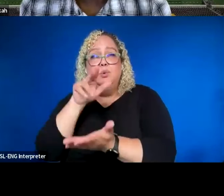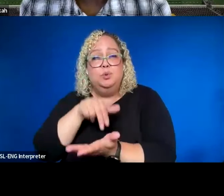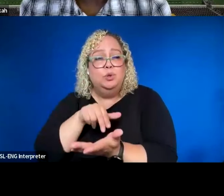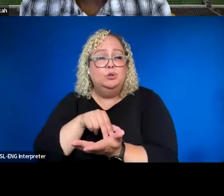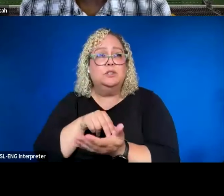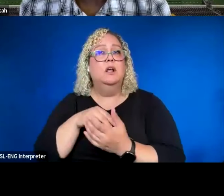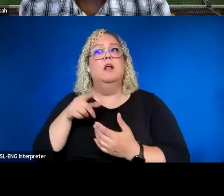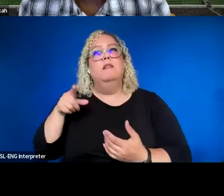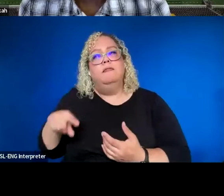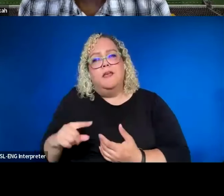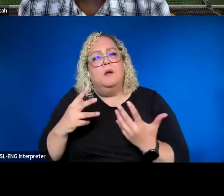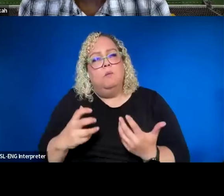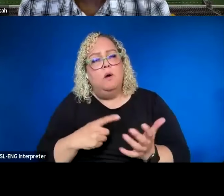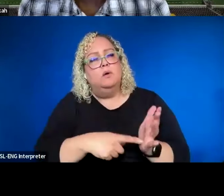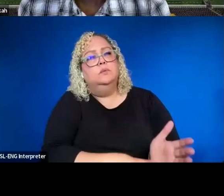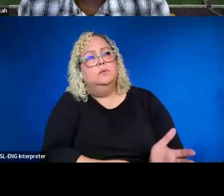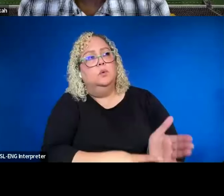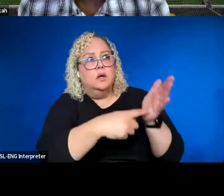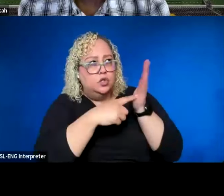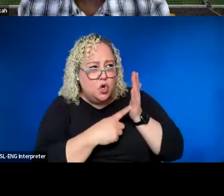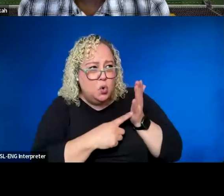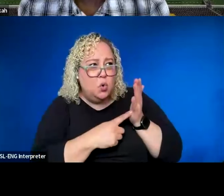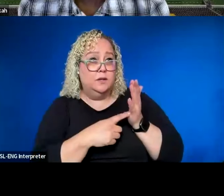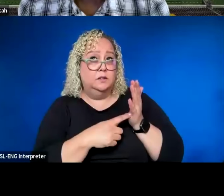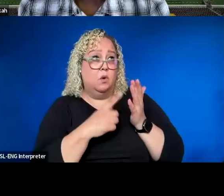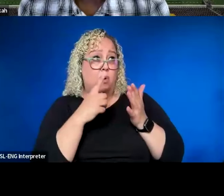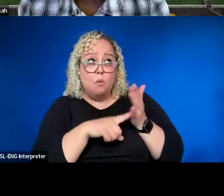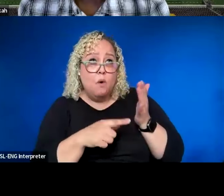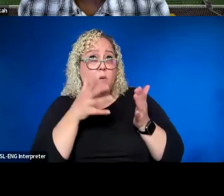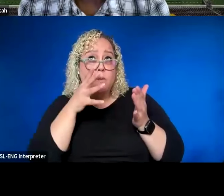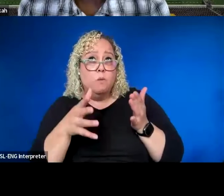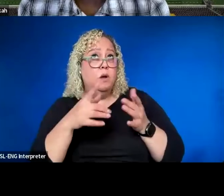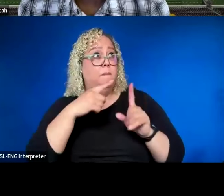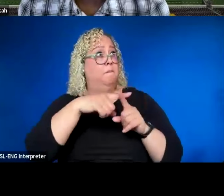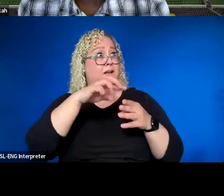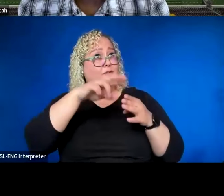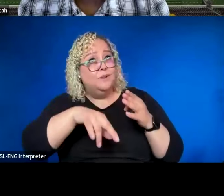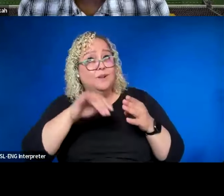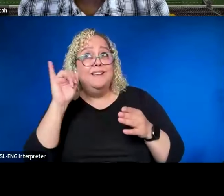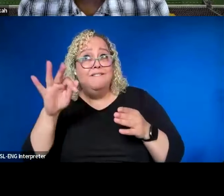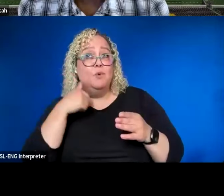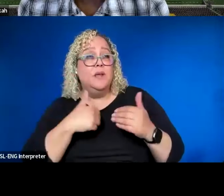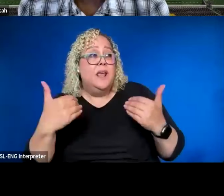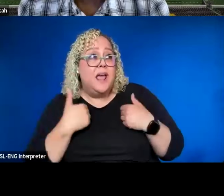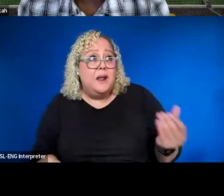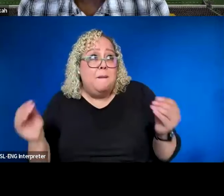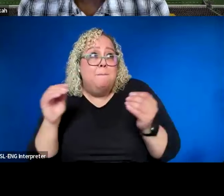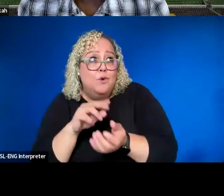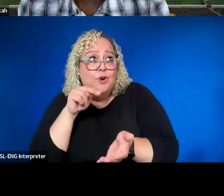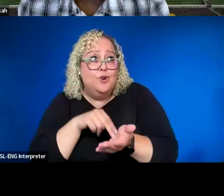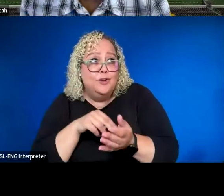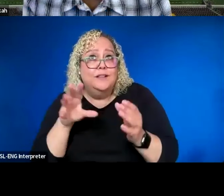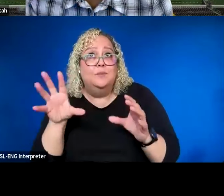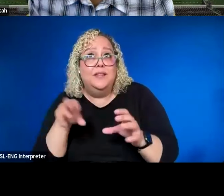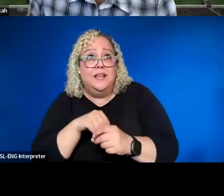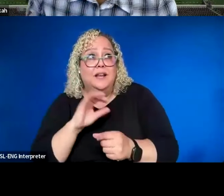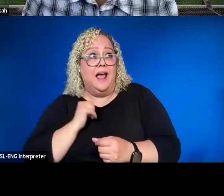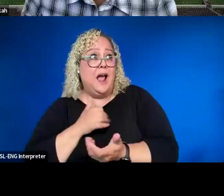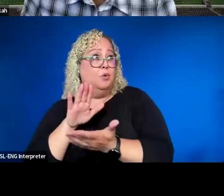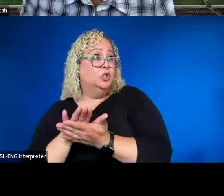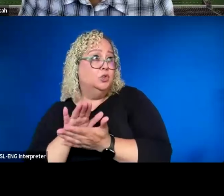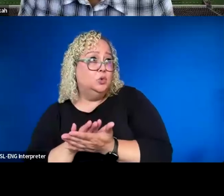we had more school nurses in more schools. And we can do that, not necessarily each of us